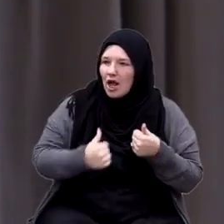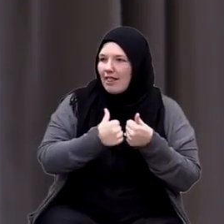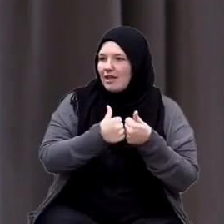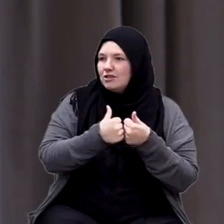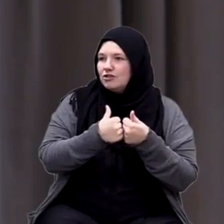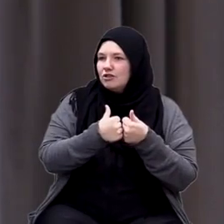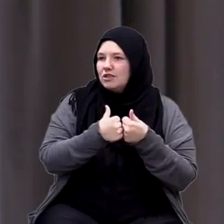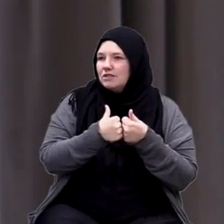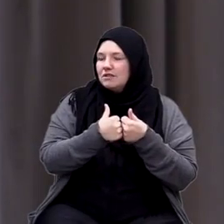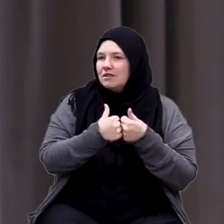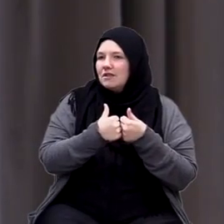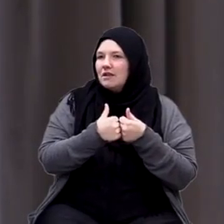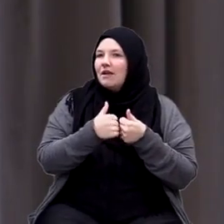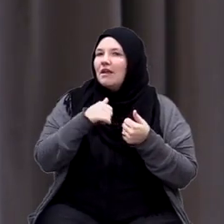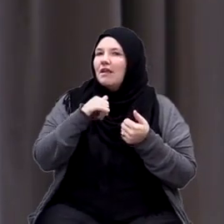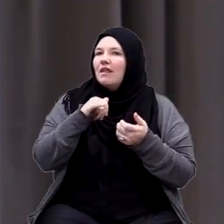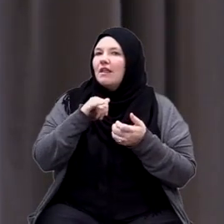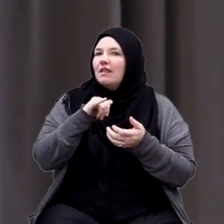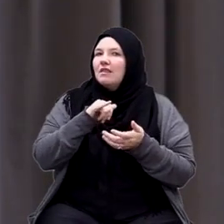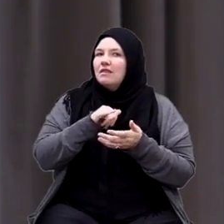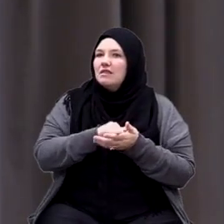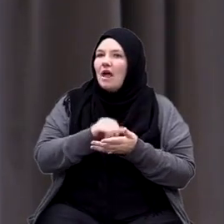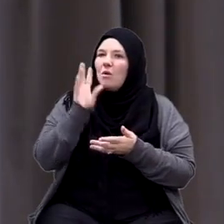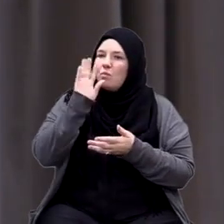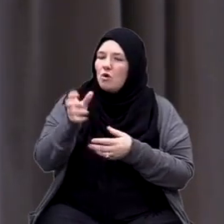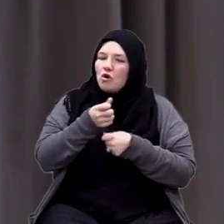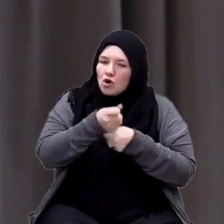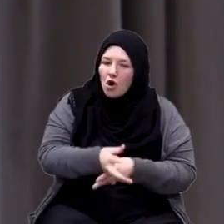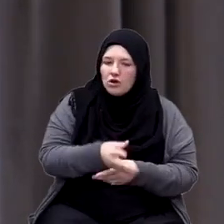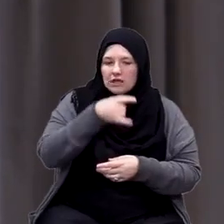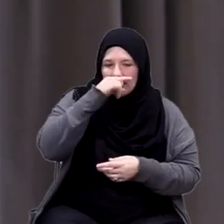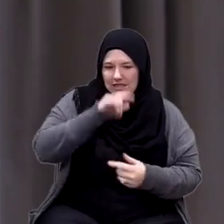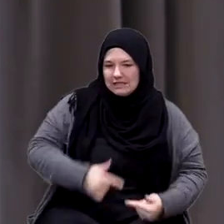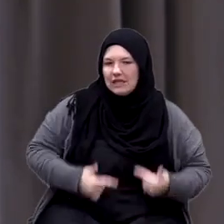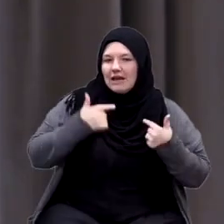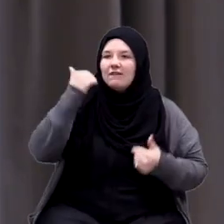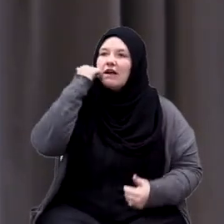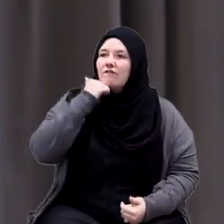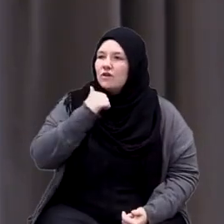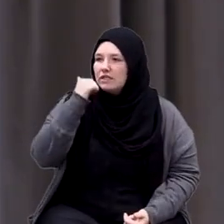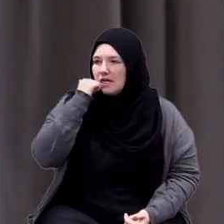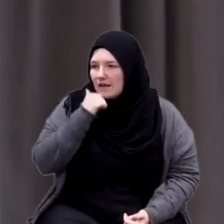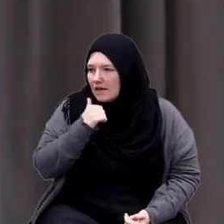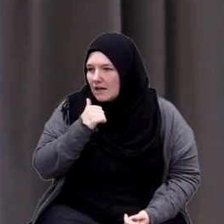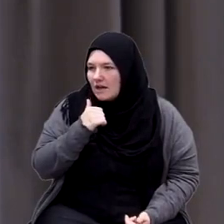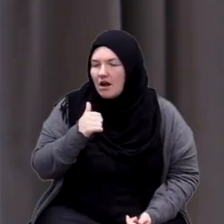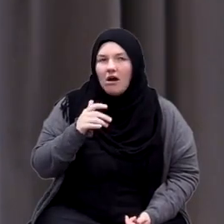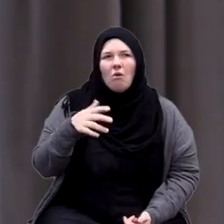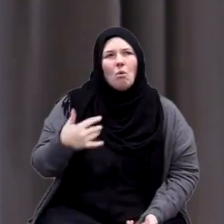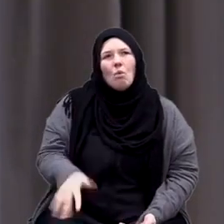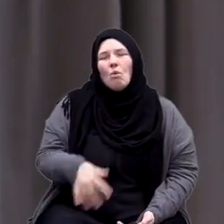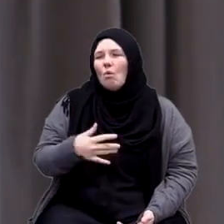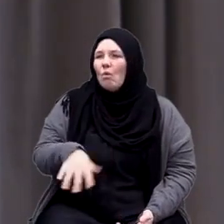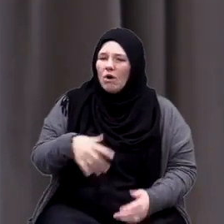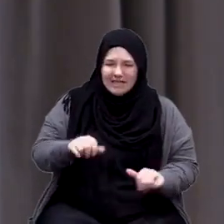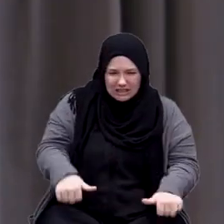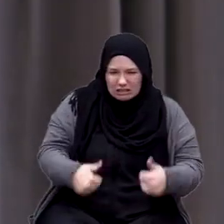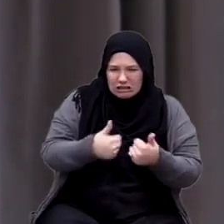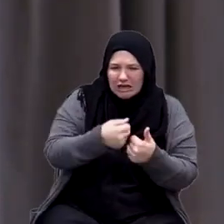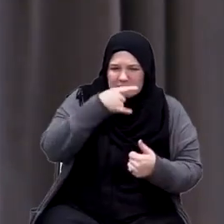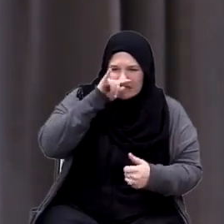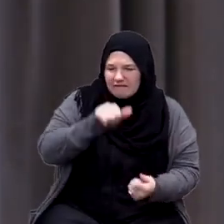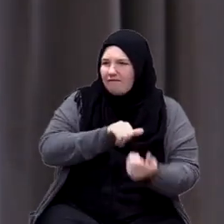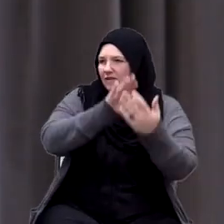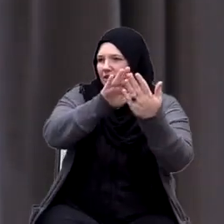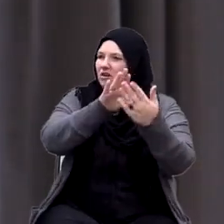the pollutions that are thrown at their life every day are so sweeping and powerful that